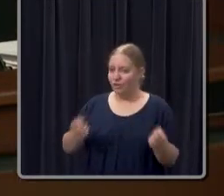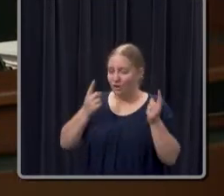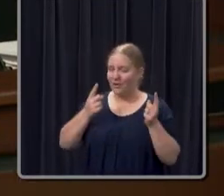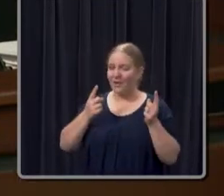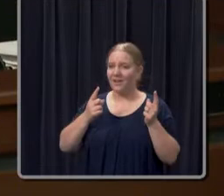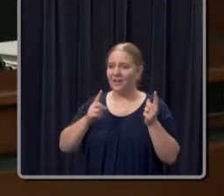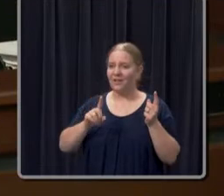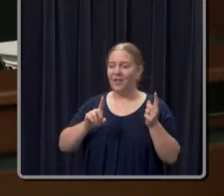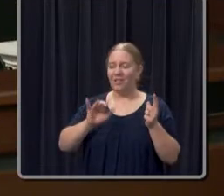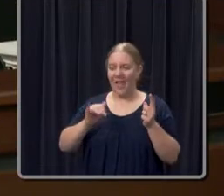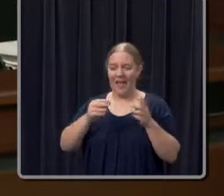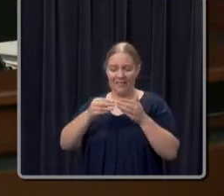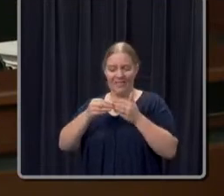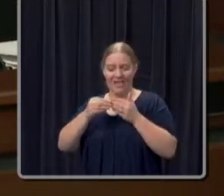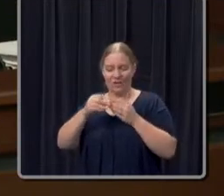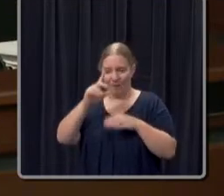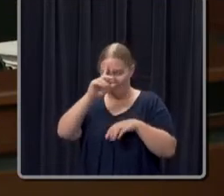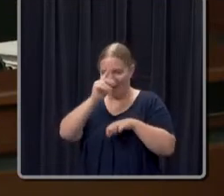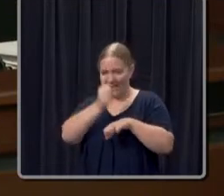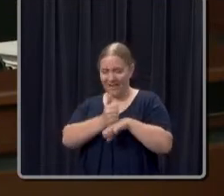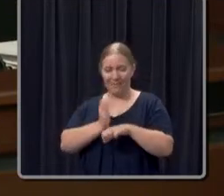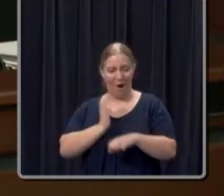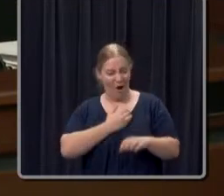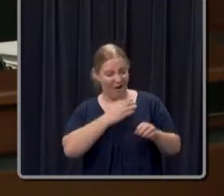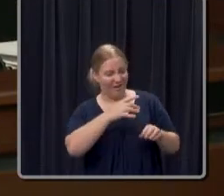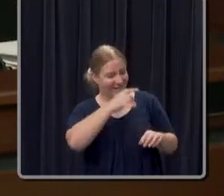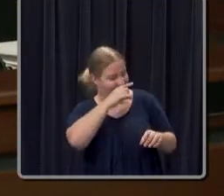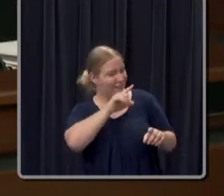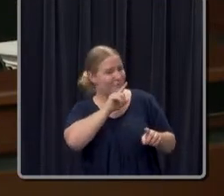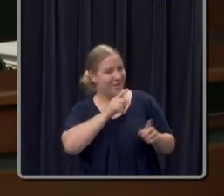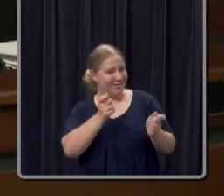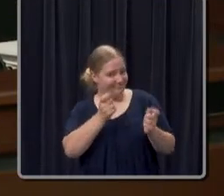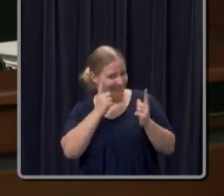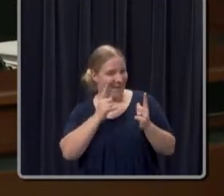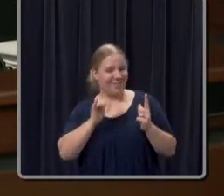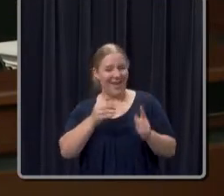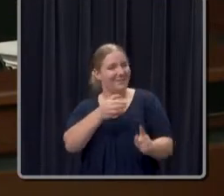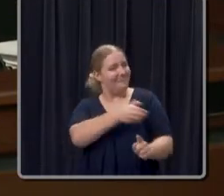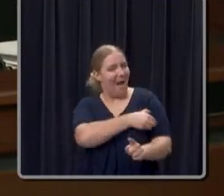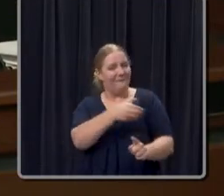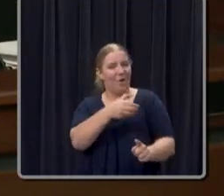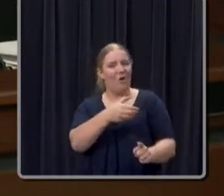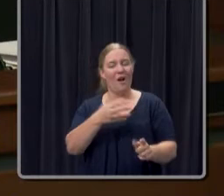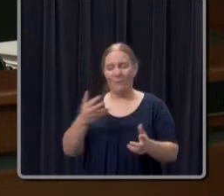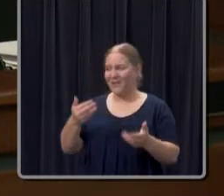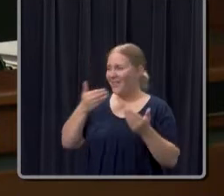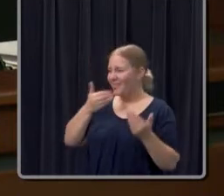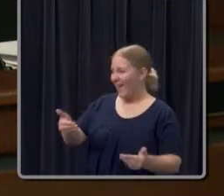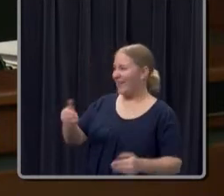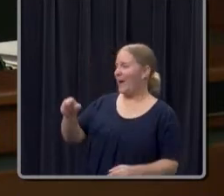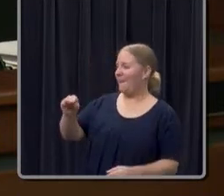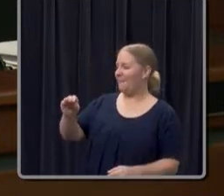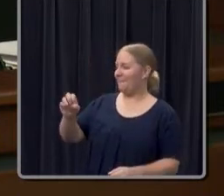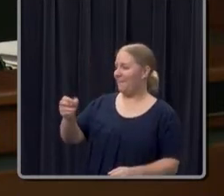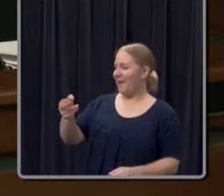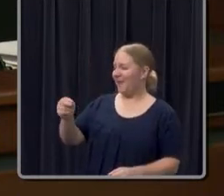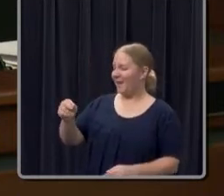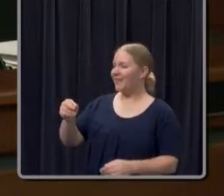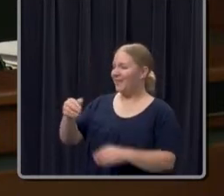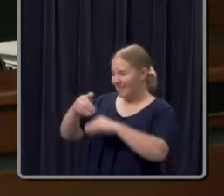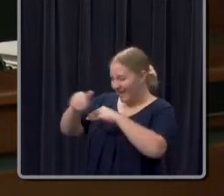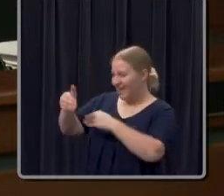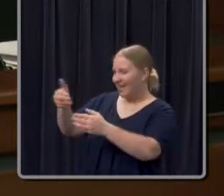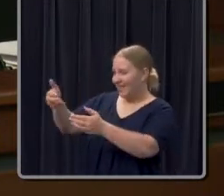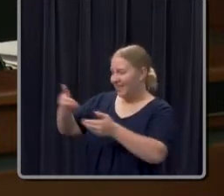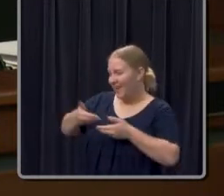Franklin Covey mindset, and our kids are really getting it, and that's really, really powerful. And I wanted to thank Megan for sending the invite, and for